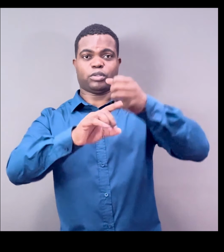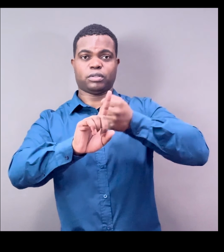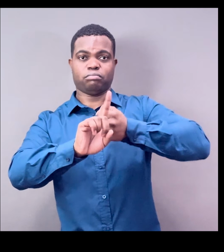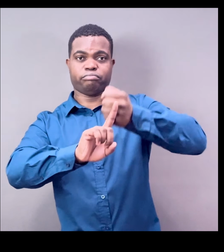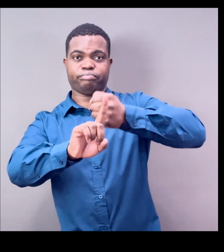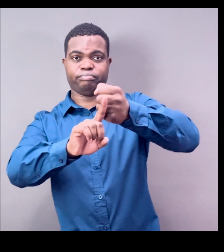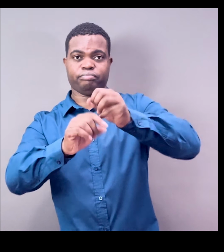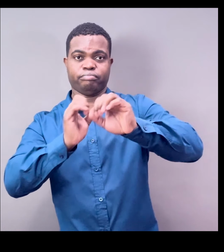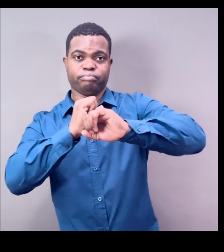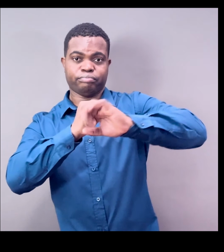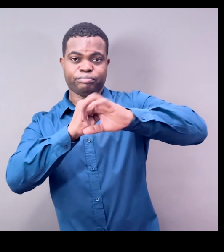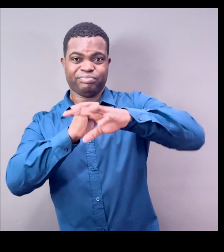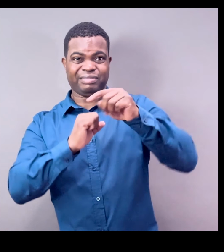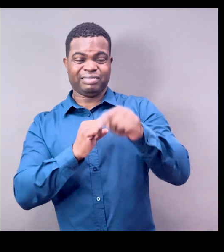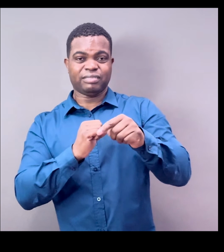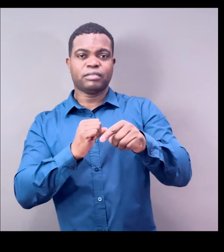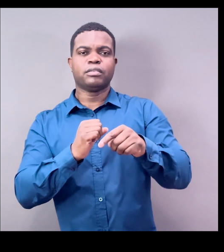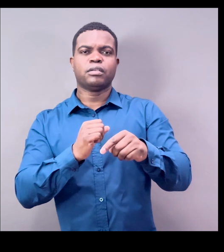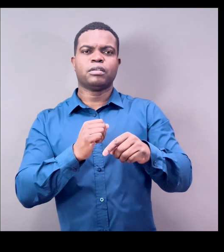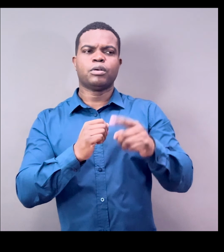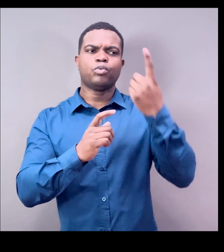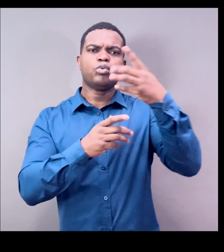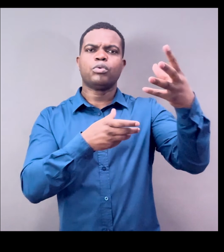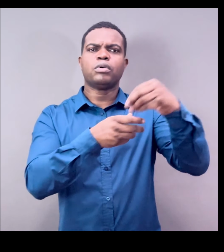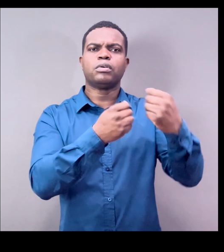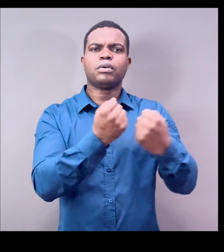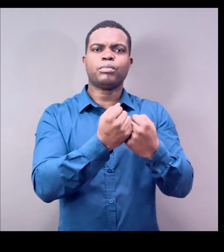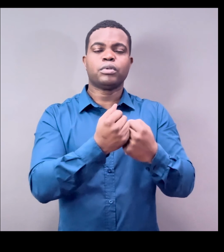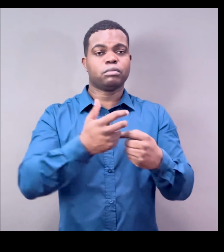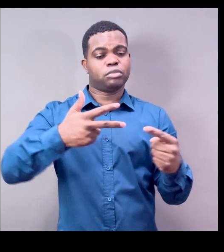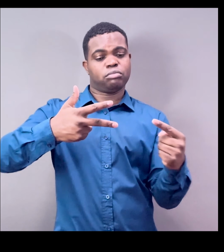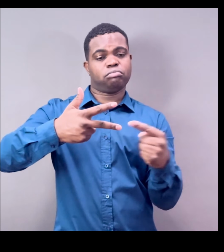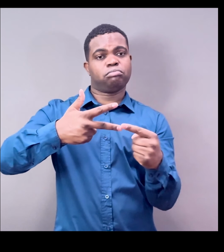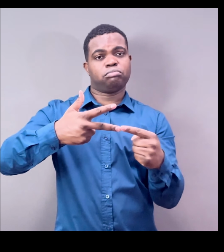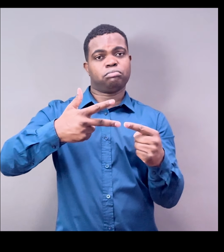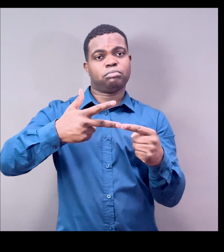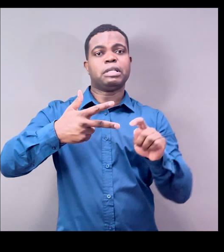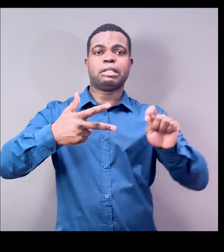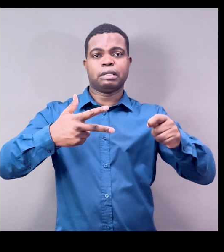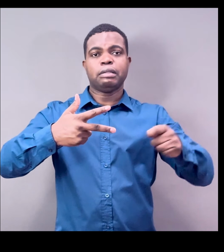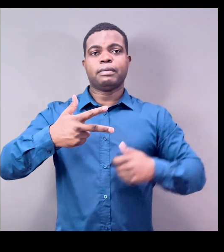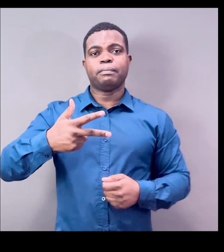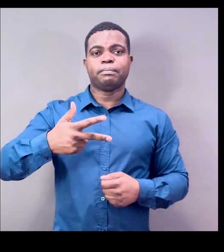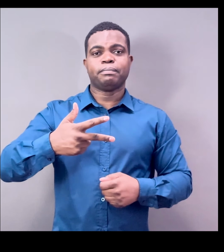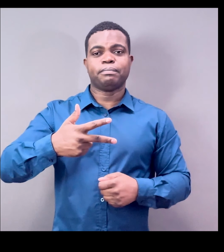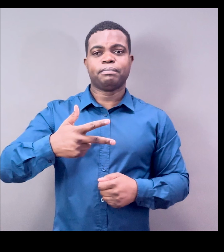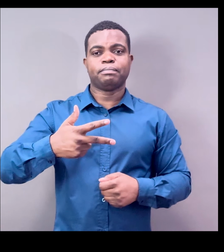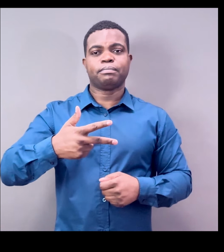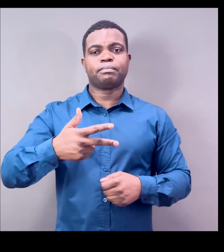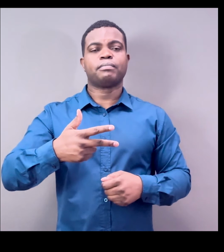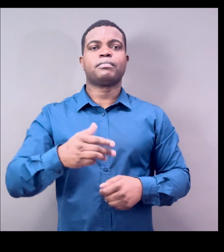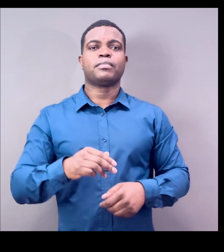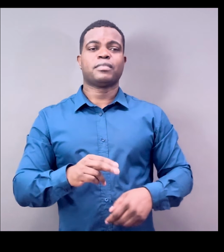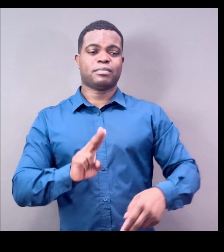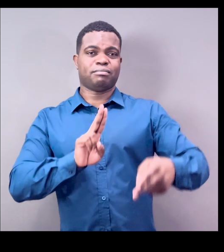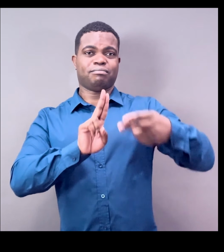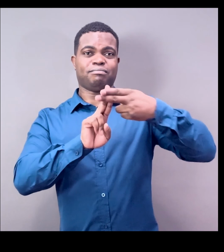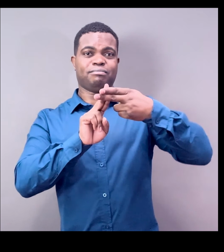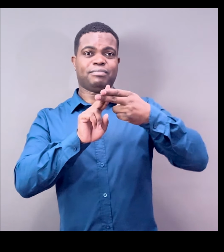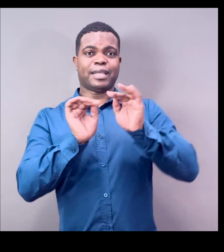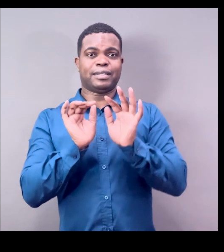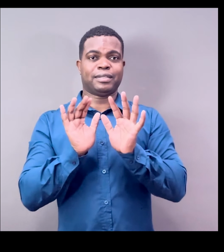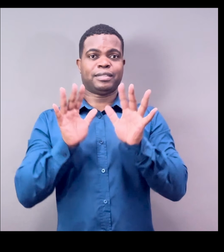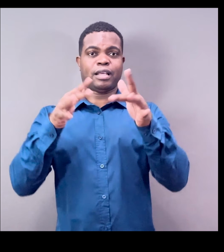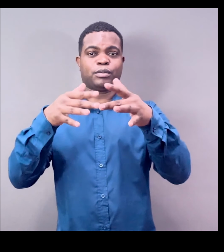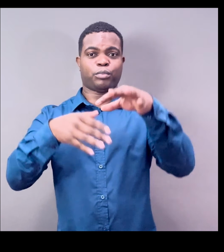campaign, your key stakeholder diaspora vote falls